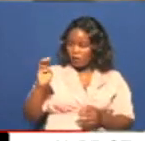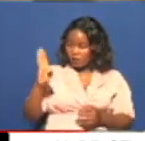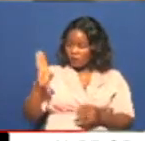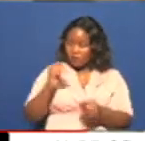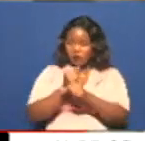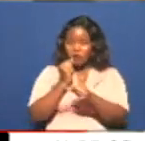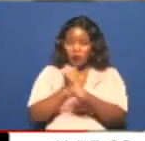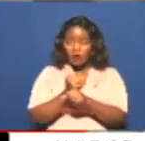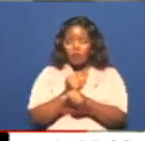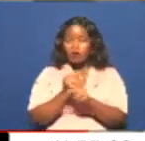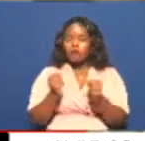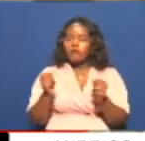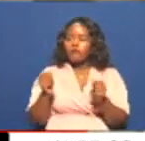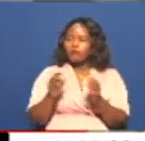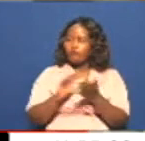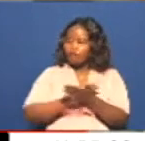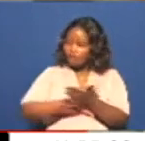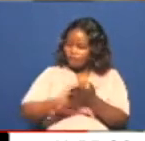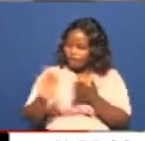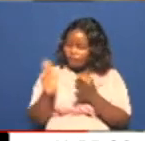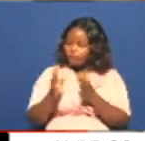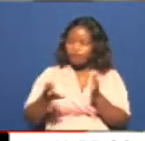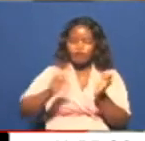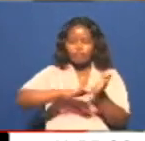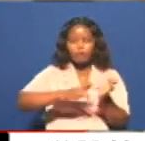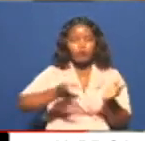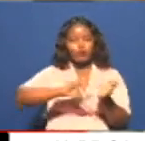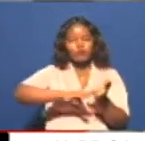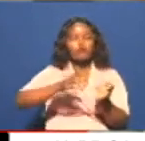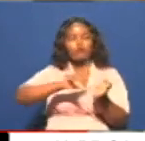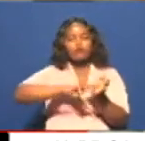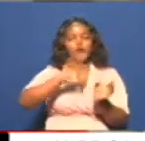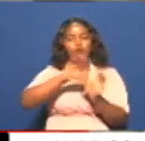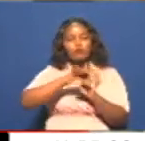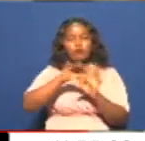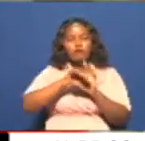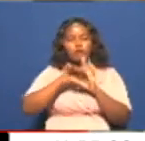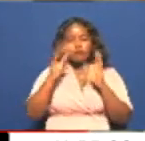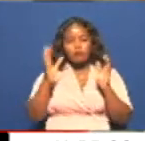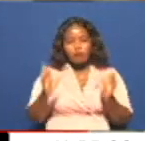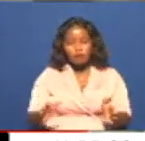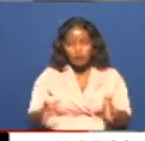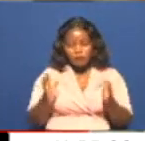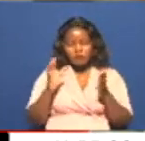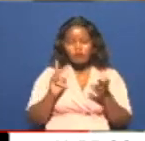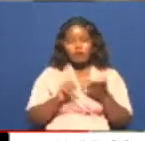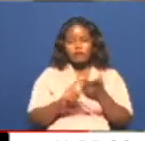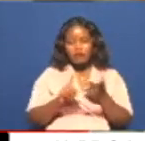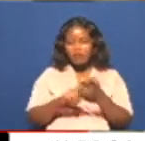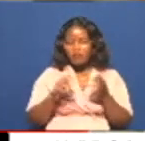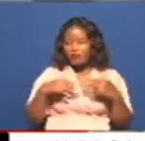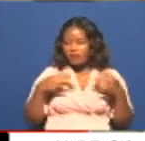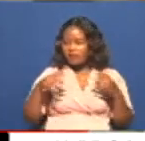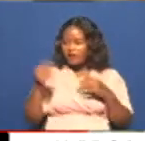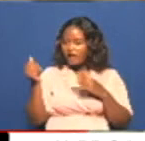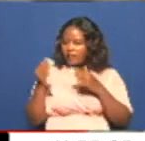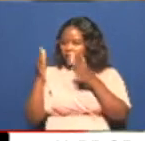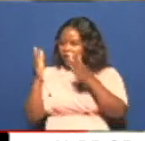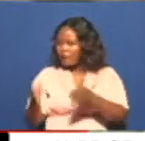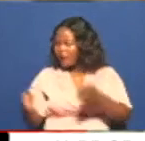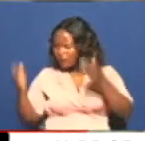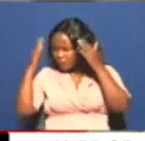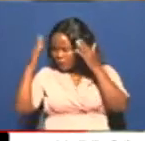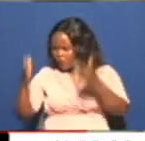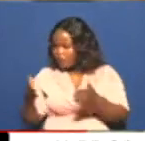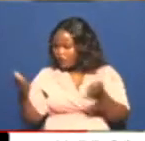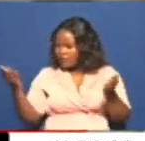flexible way of registering voters, fresh voters, mm-hmm. other than having somebody to look for where an IEBC agent is sitting